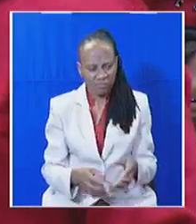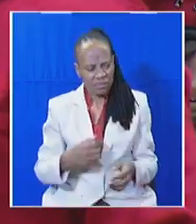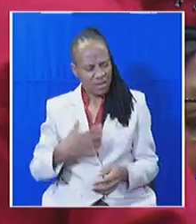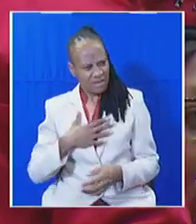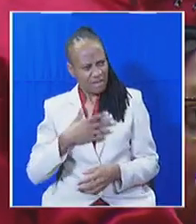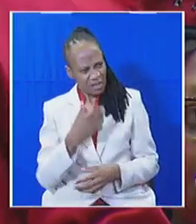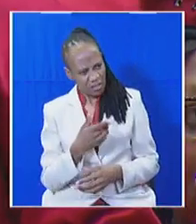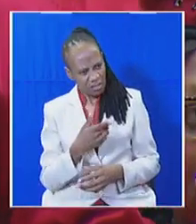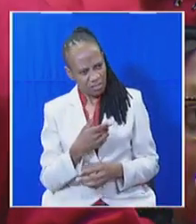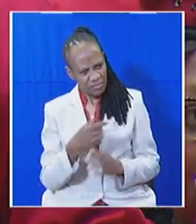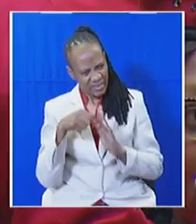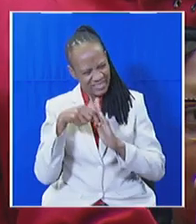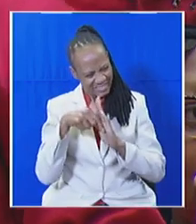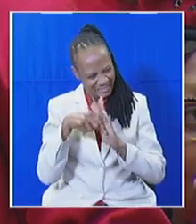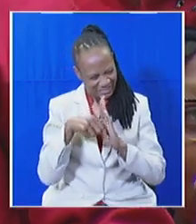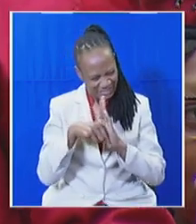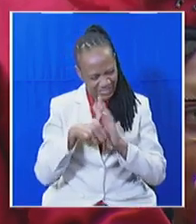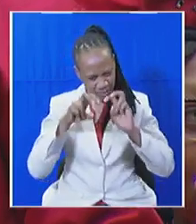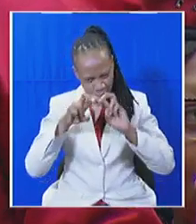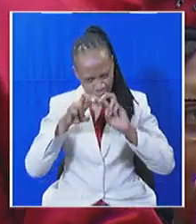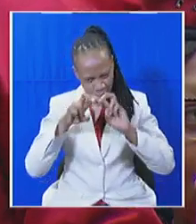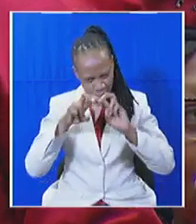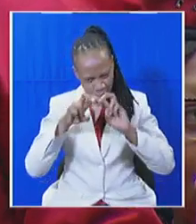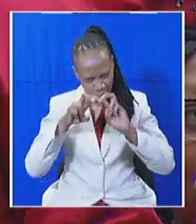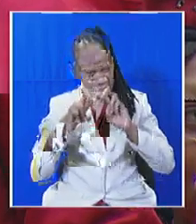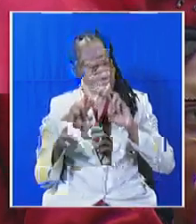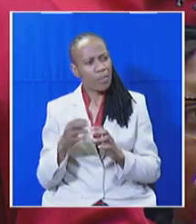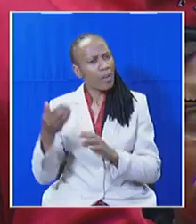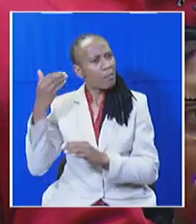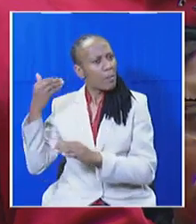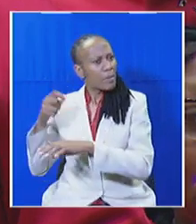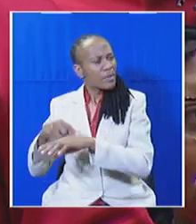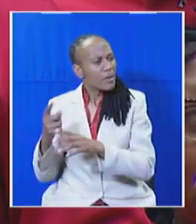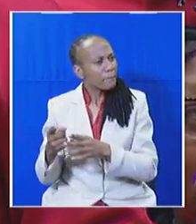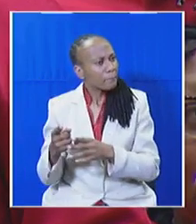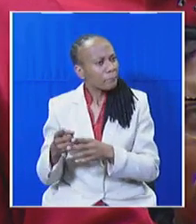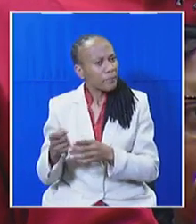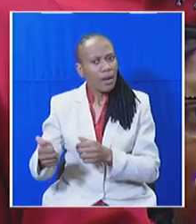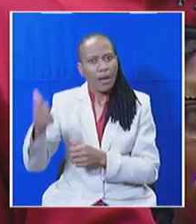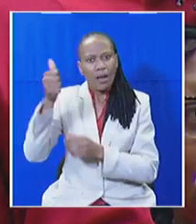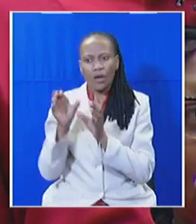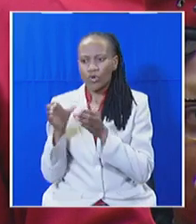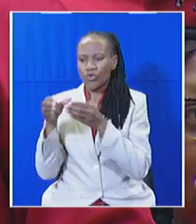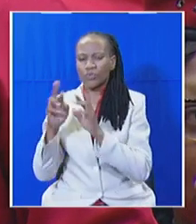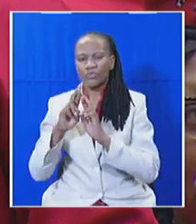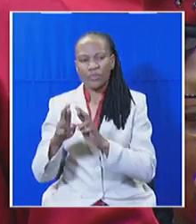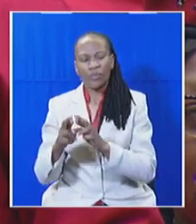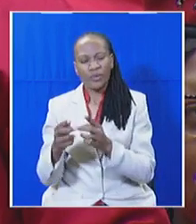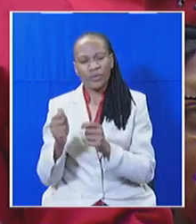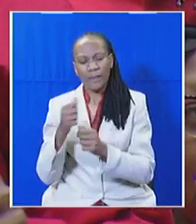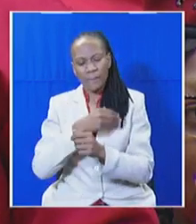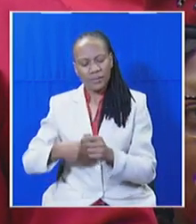because you have not paid detailed attention to the Mbeki-led High Commission report on the continent in terms